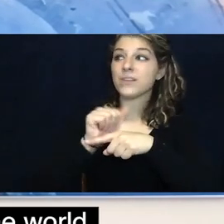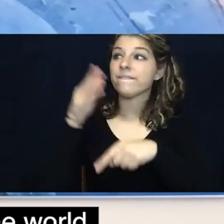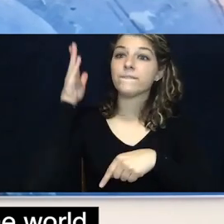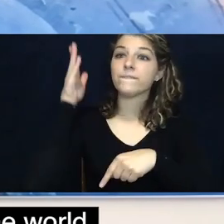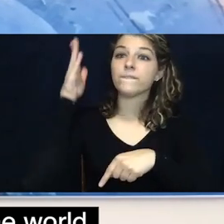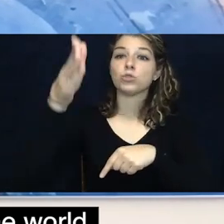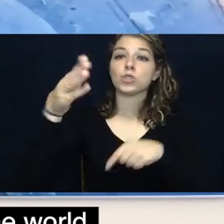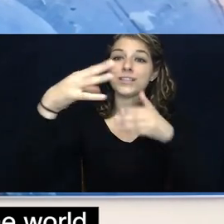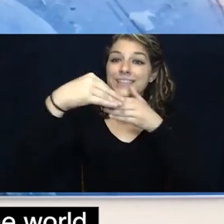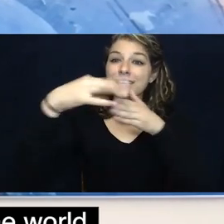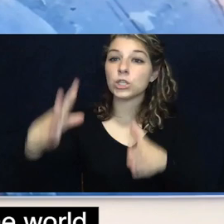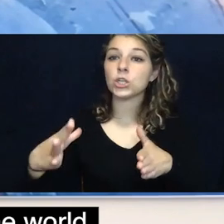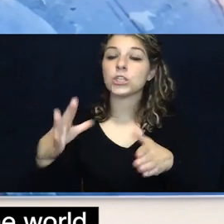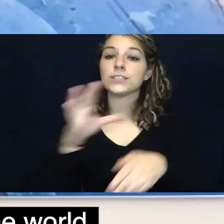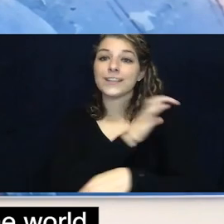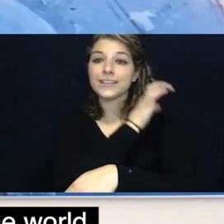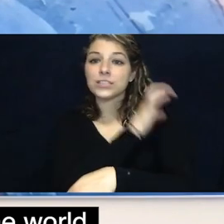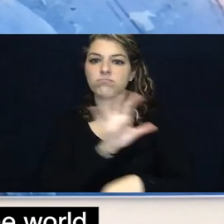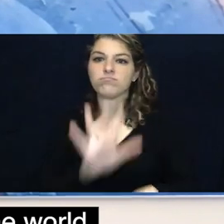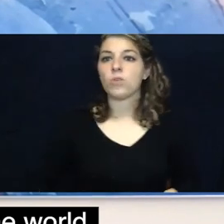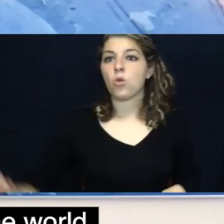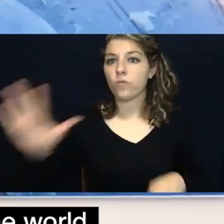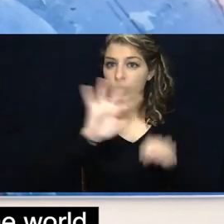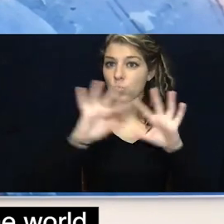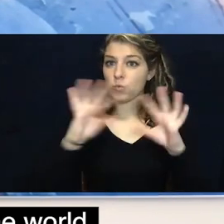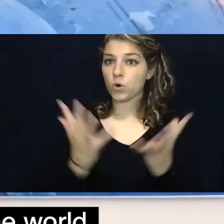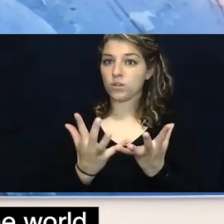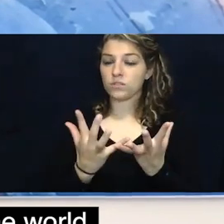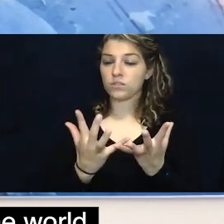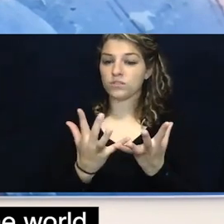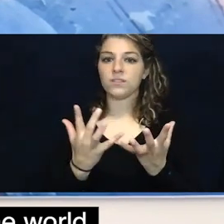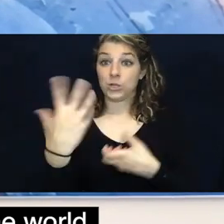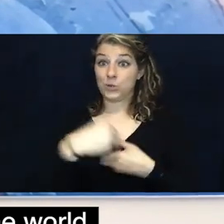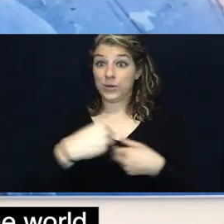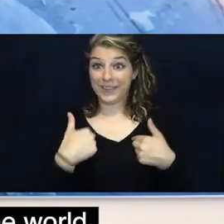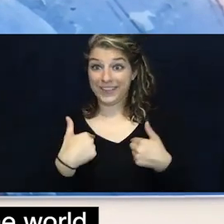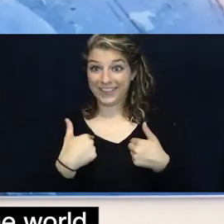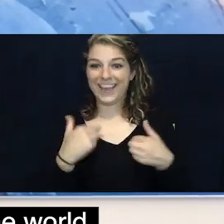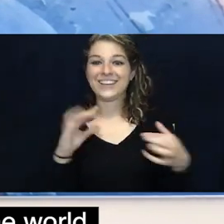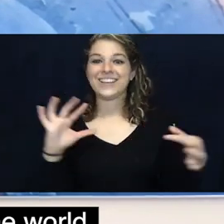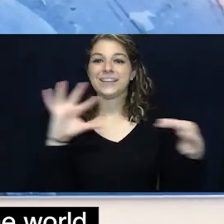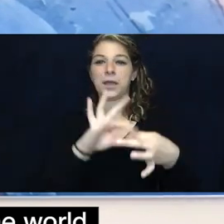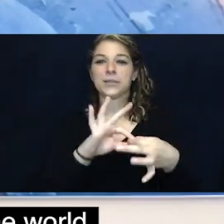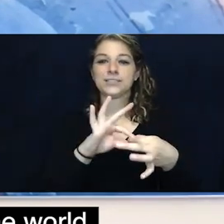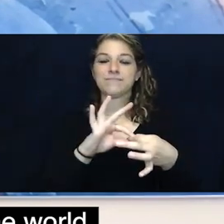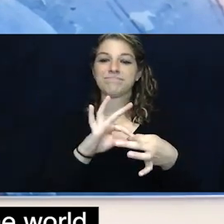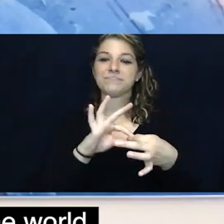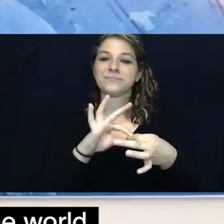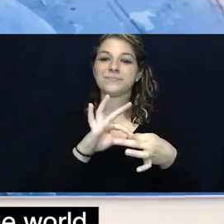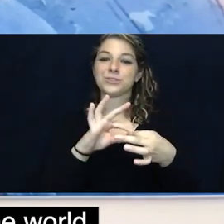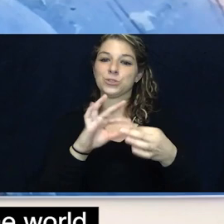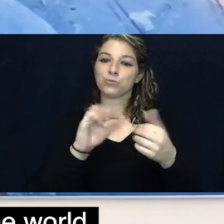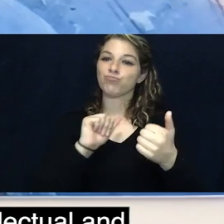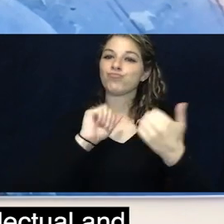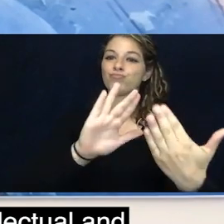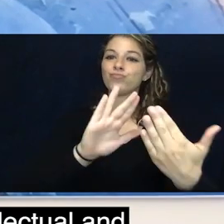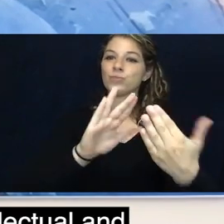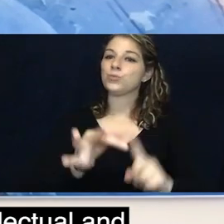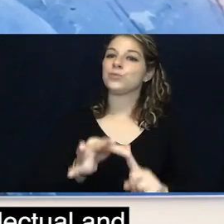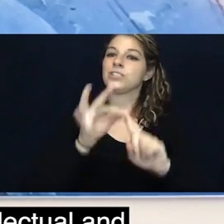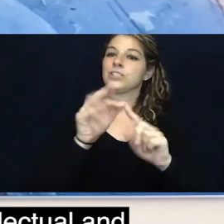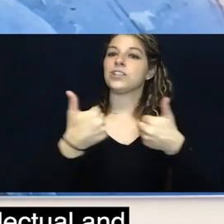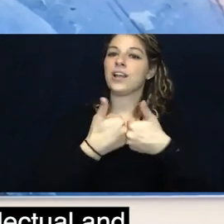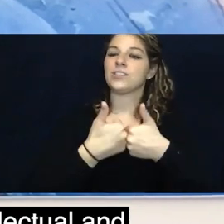training future healthcare leaders and clinicians across the world, including me, and connecting and preparing them to face the